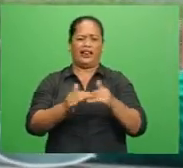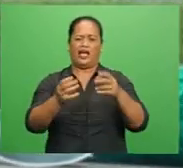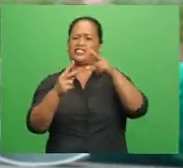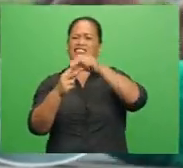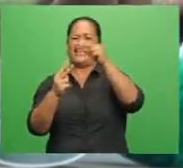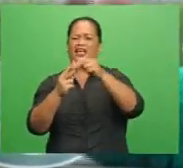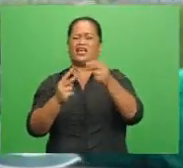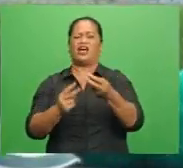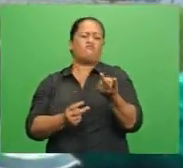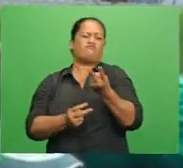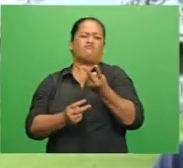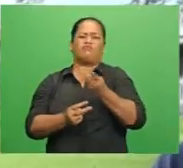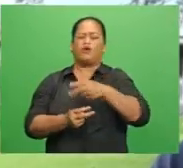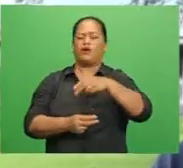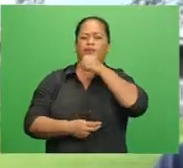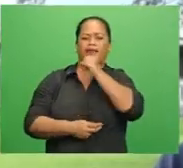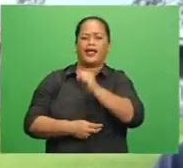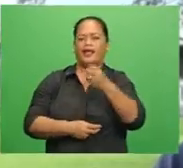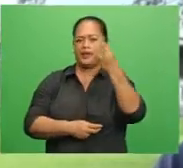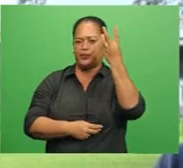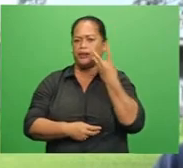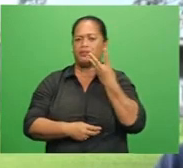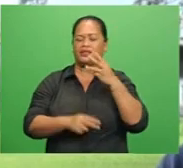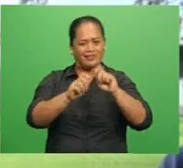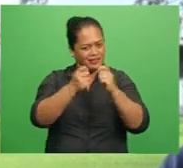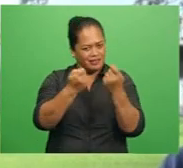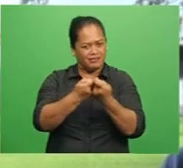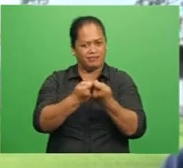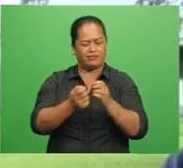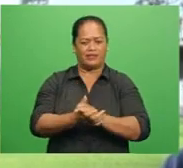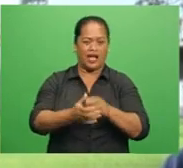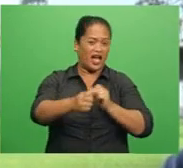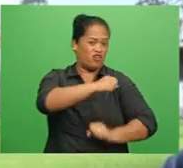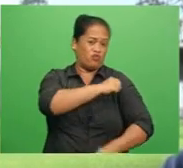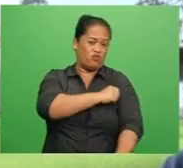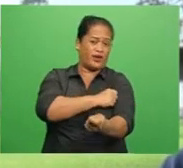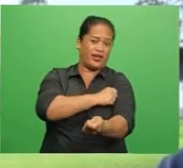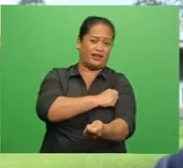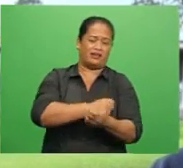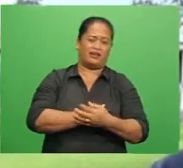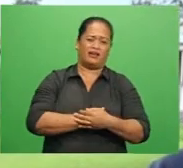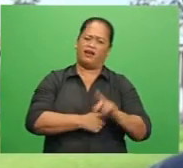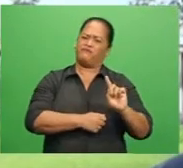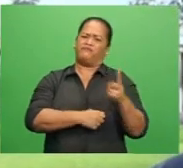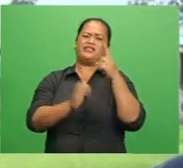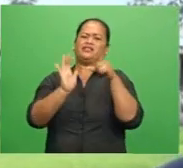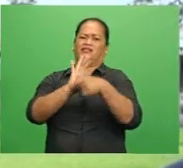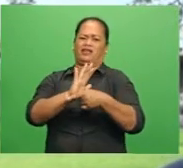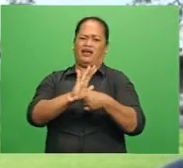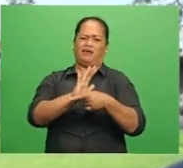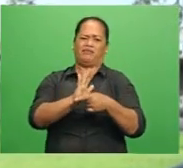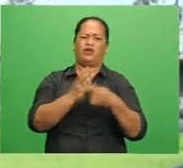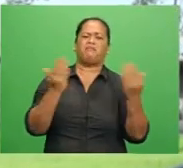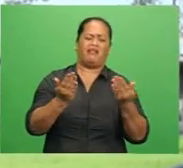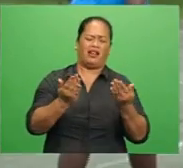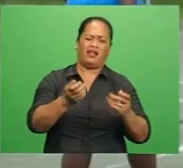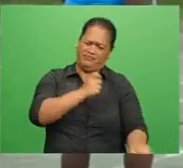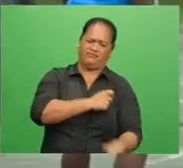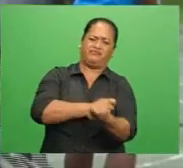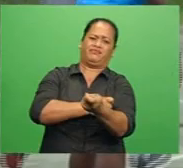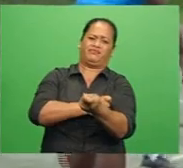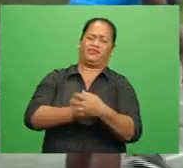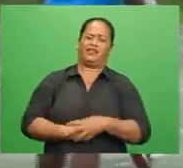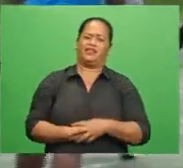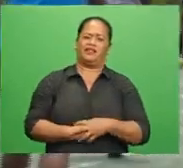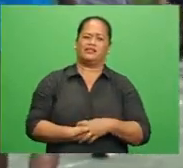Because most of these cricketers, women cricketers, this is the first time in playing cricket, the first season. And so these are the areas that